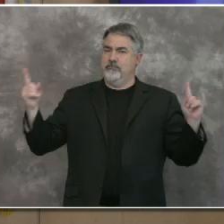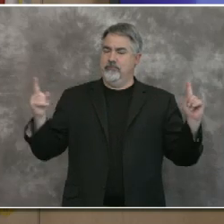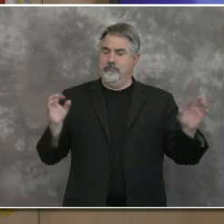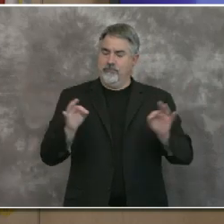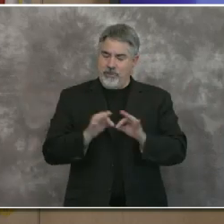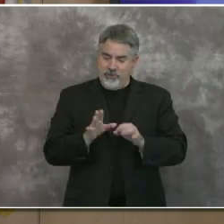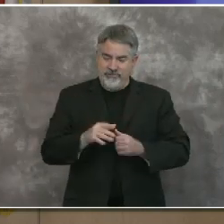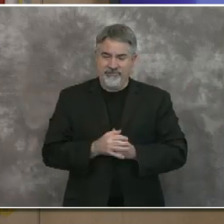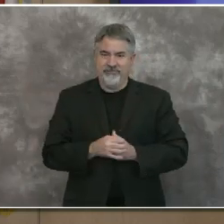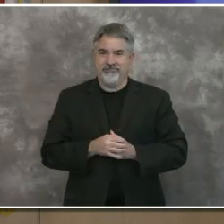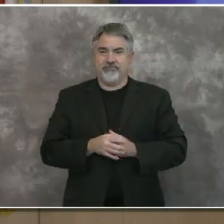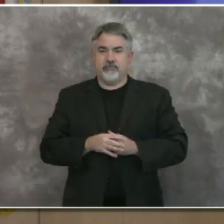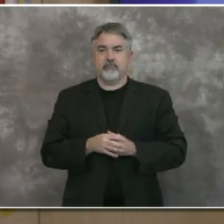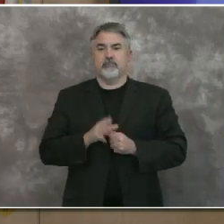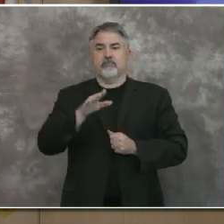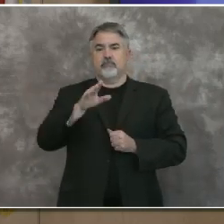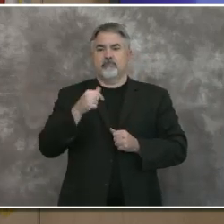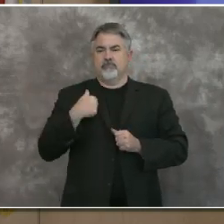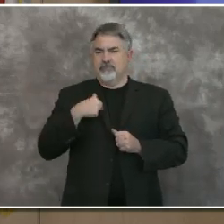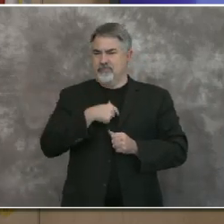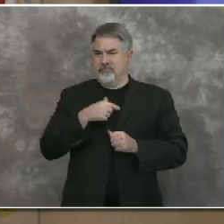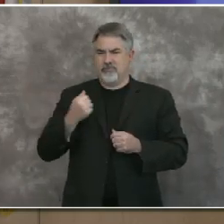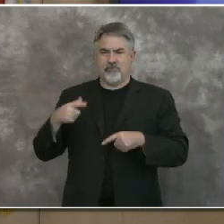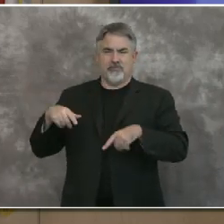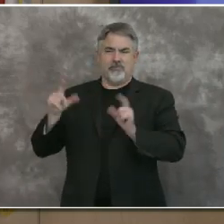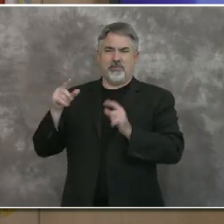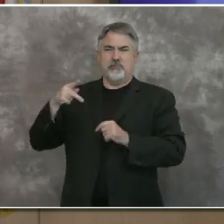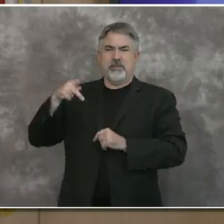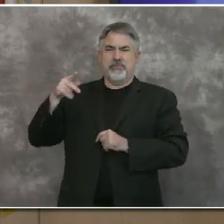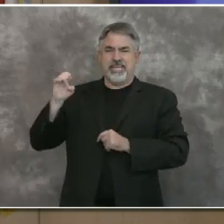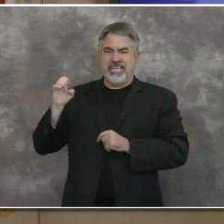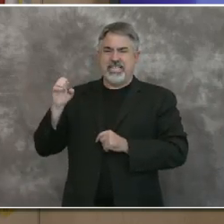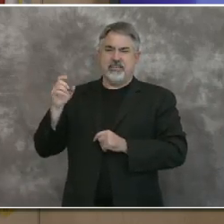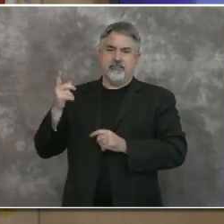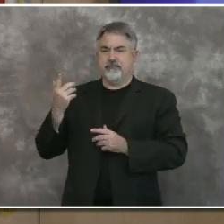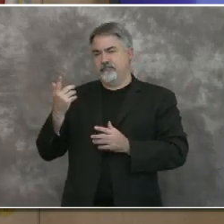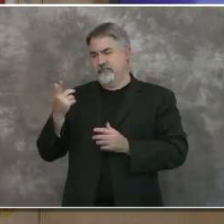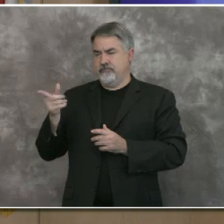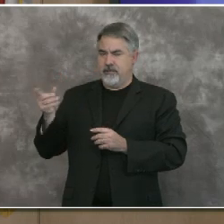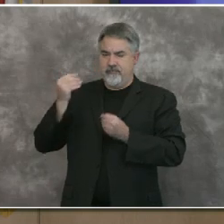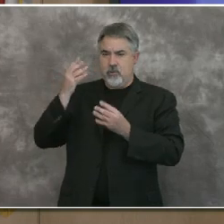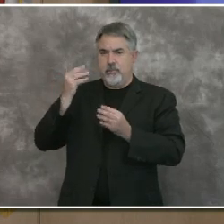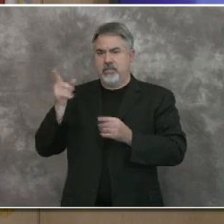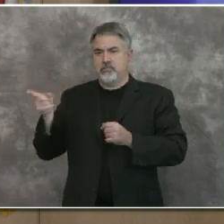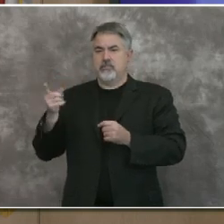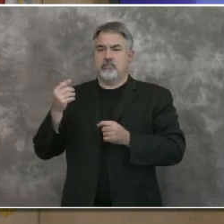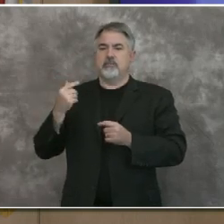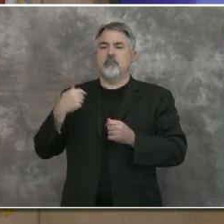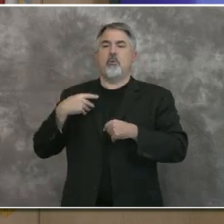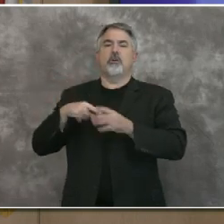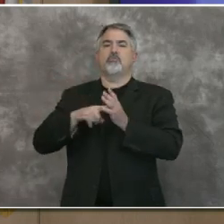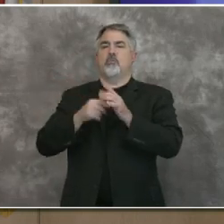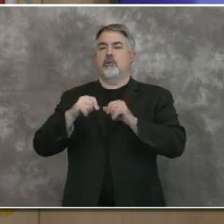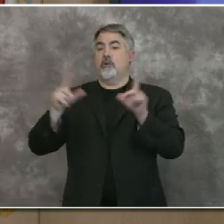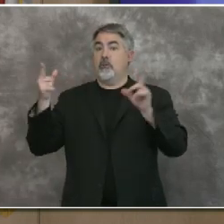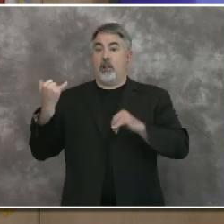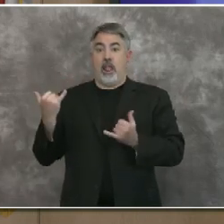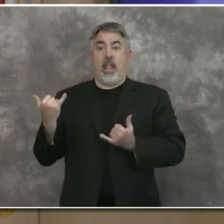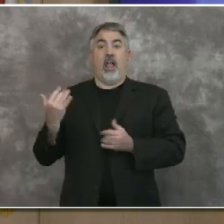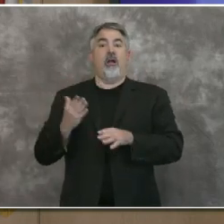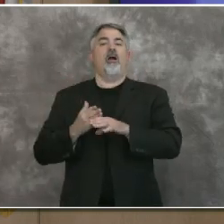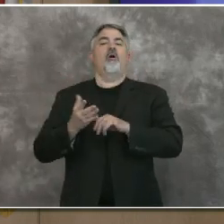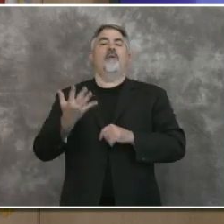protective equipment slide that we were using for quite a while. But I did want to highlight a couple milestones here. We've now surpassed